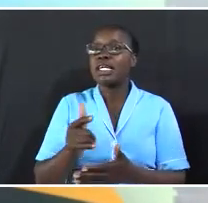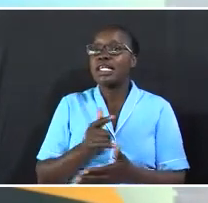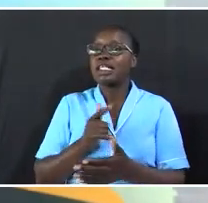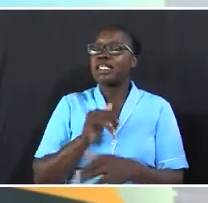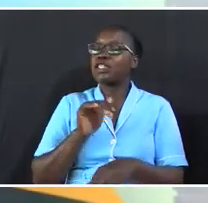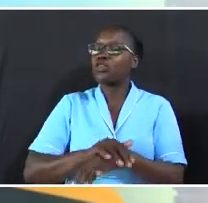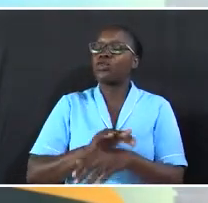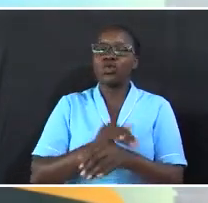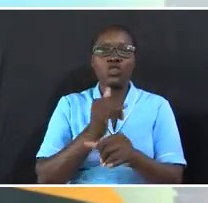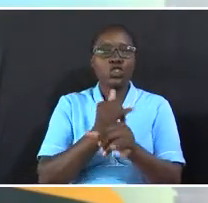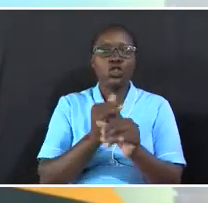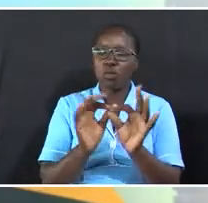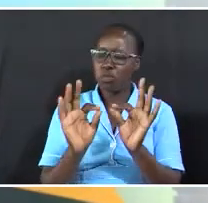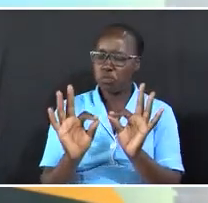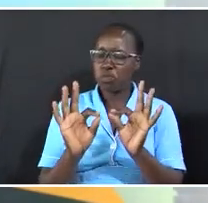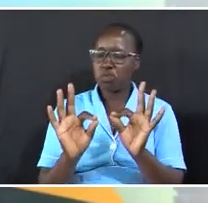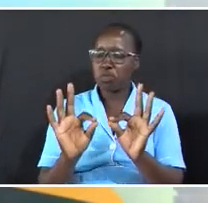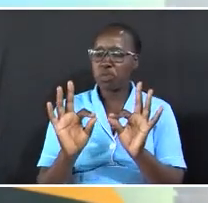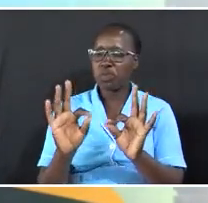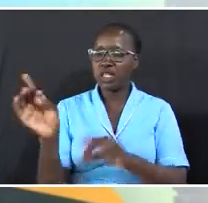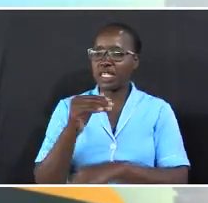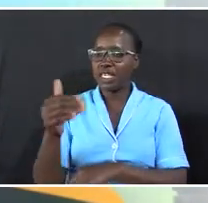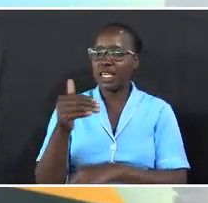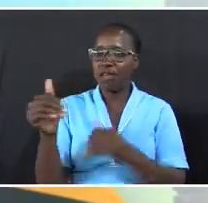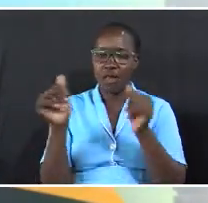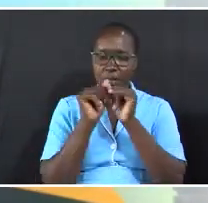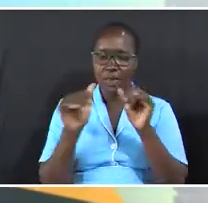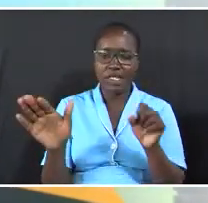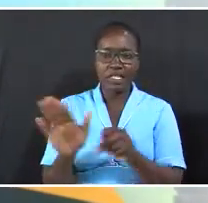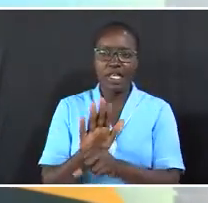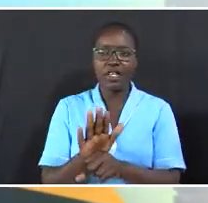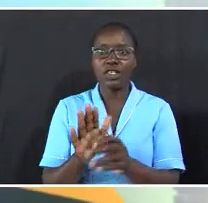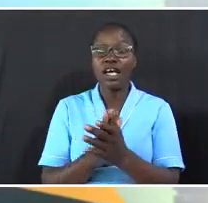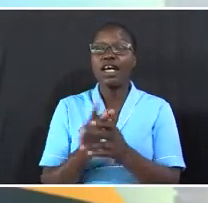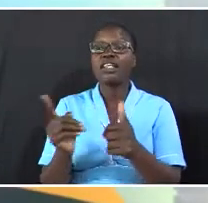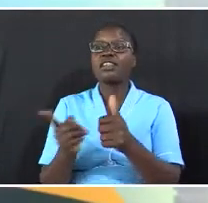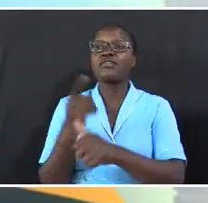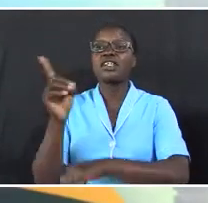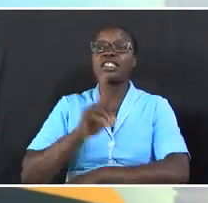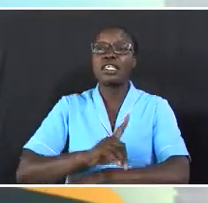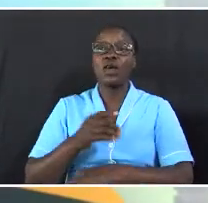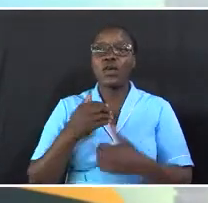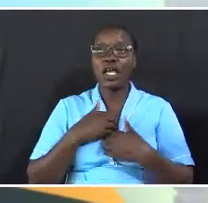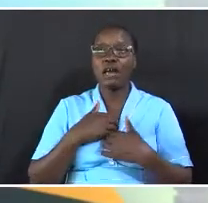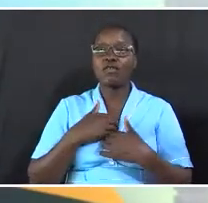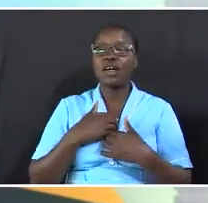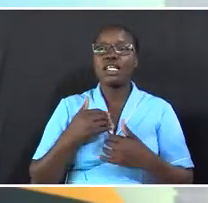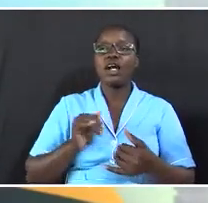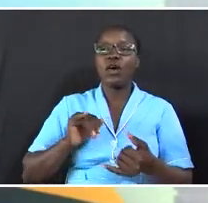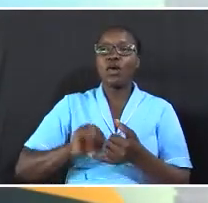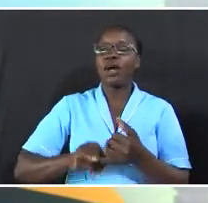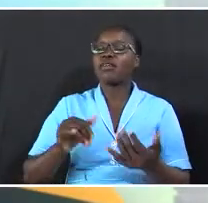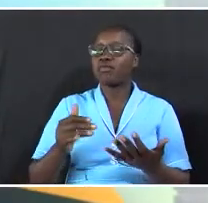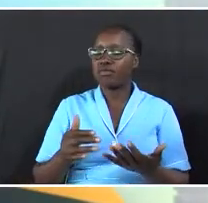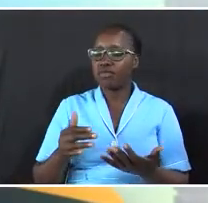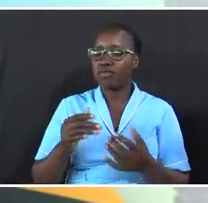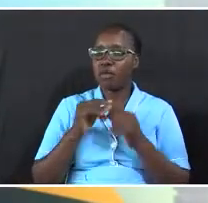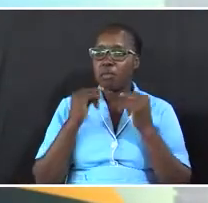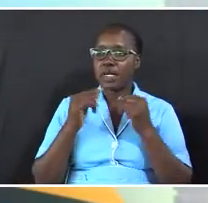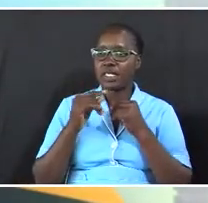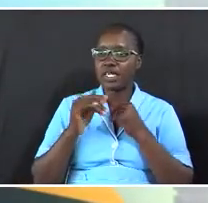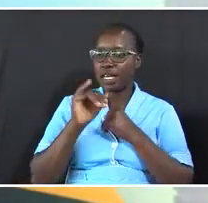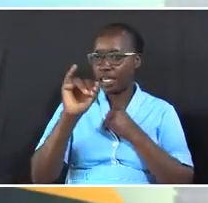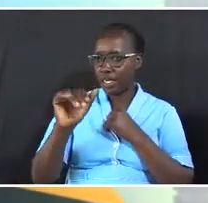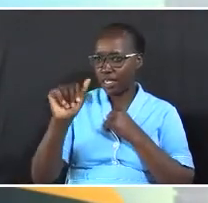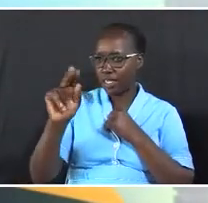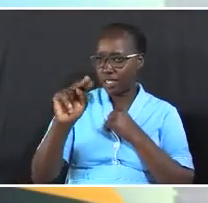a good job, and every day we were blessed. On the first day, we had our shepherdess, Madam